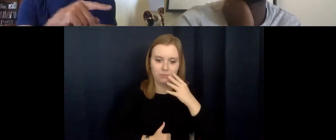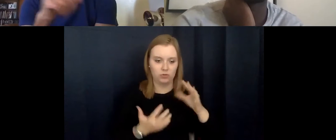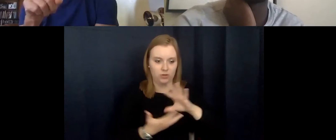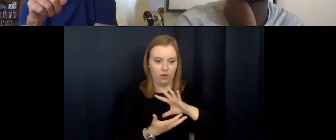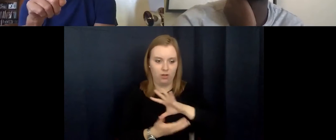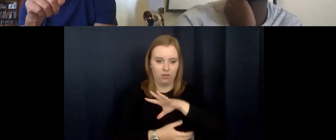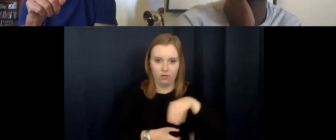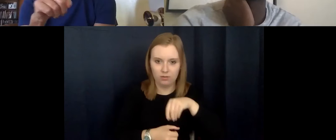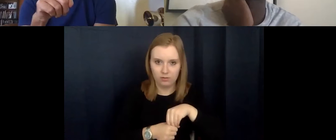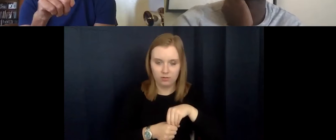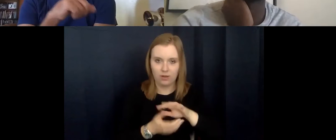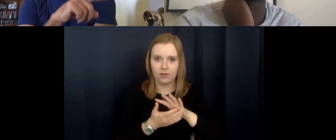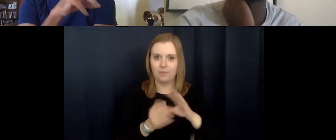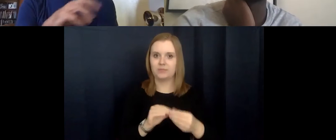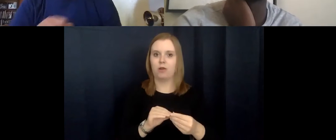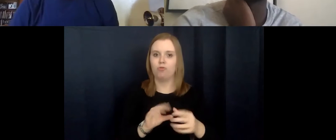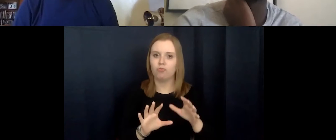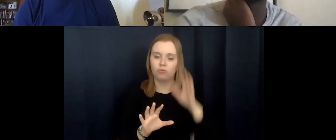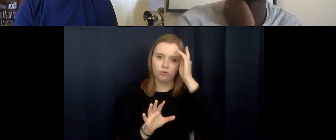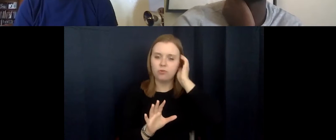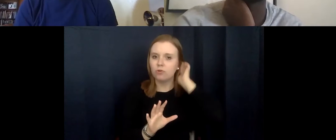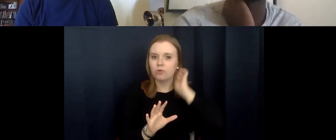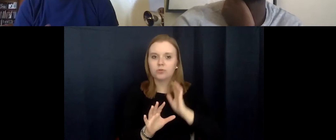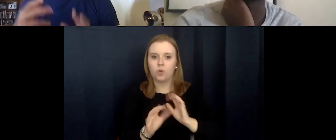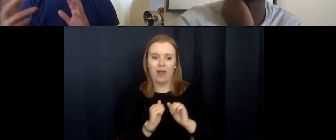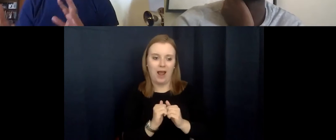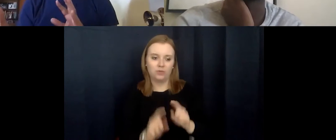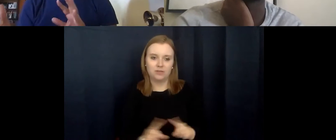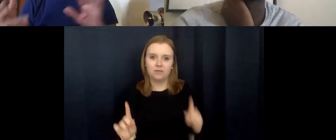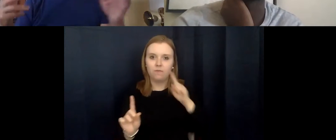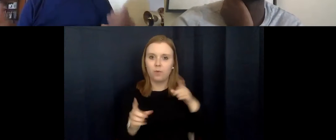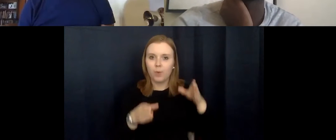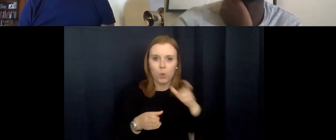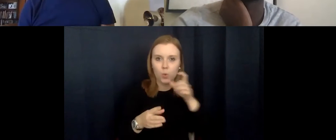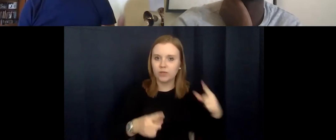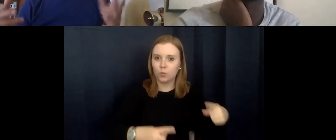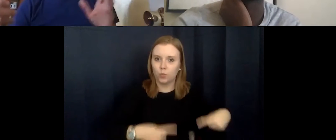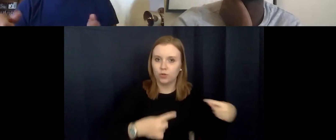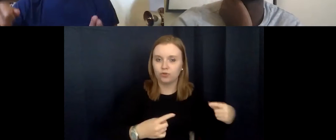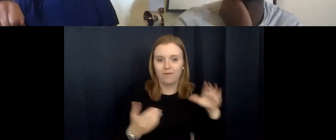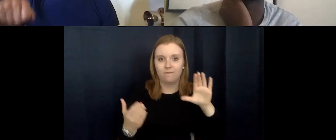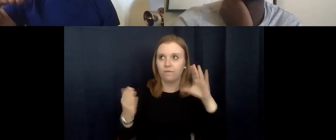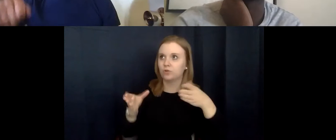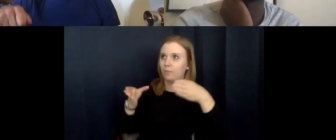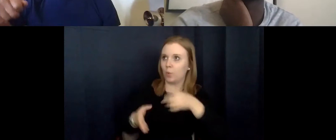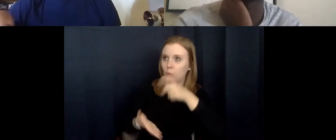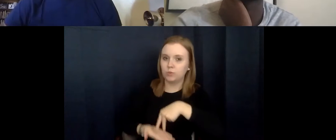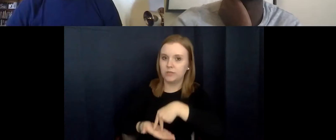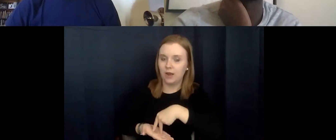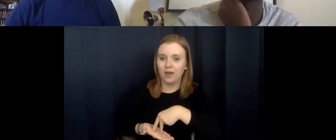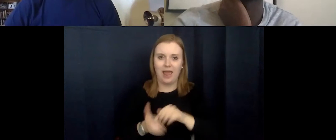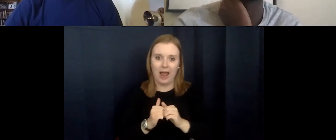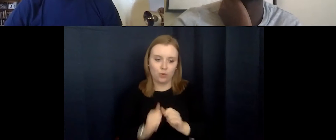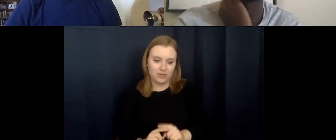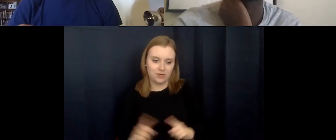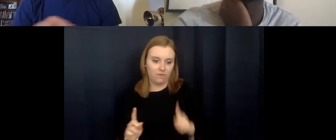is this different, like for a person using a wheelchair than it is for a person who's standing? How is it different for a person who's using